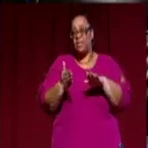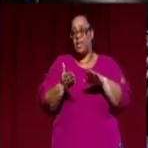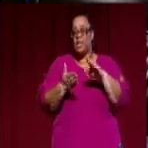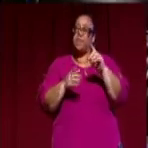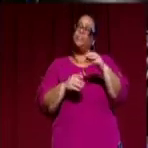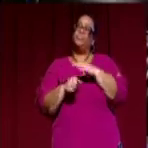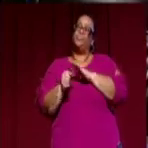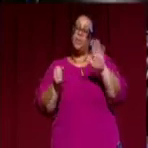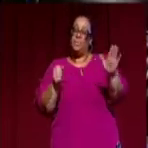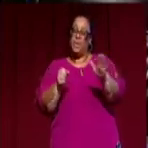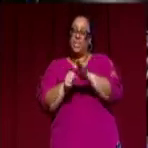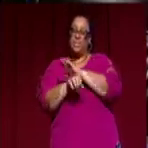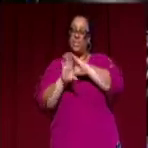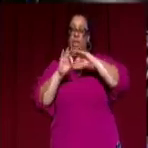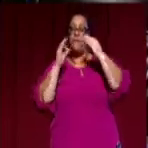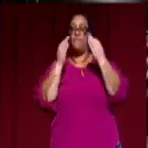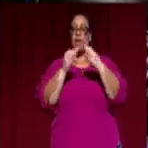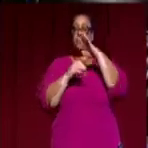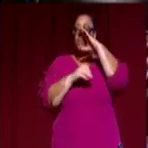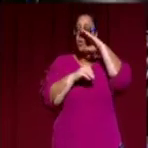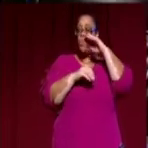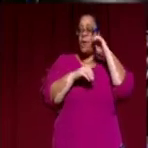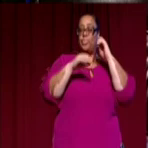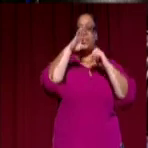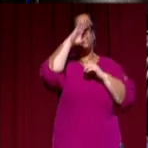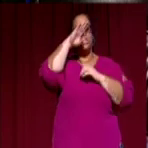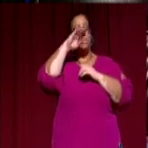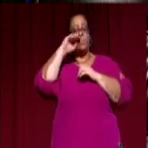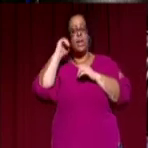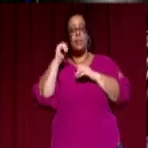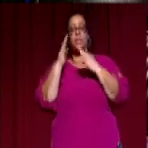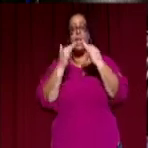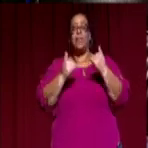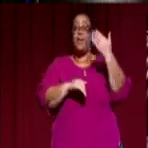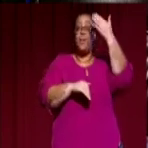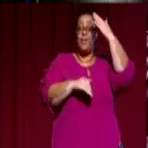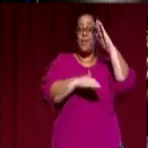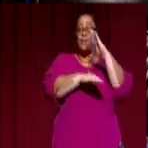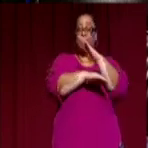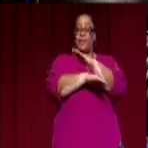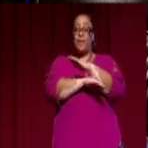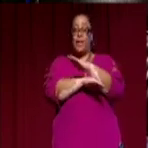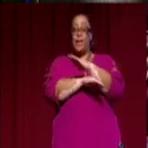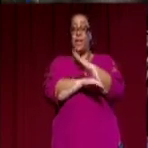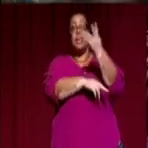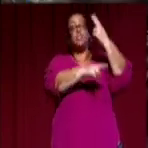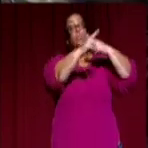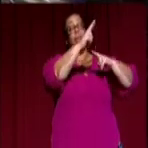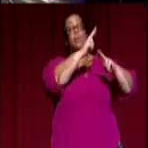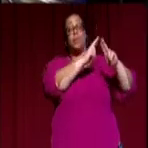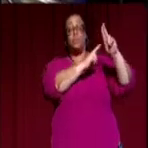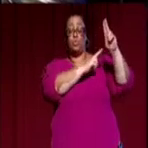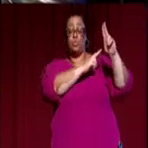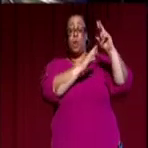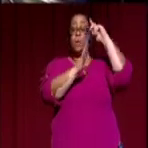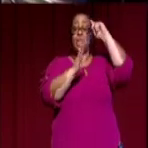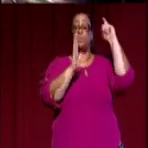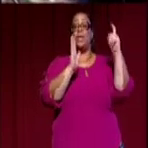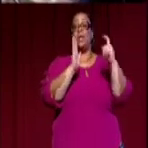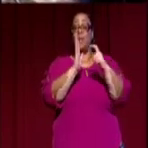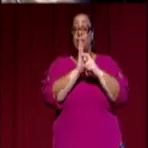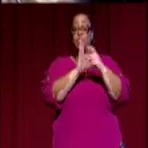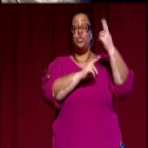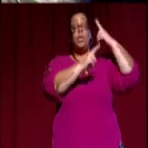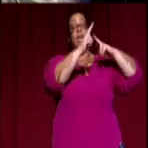people, we pray that you would wipe the tears from their eyes. Now, God, tonight, as we lift you up, as we acknowledge you, as